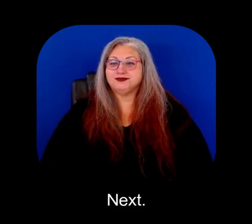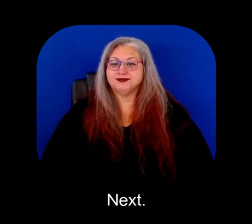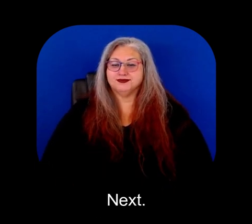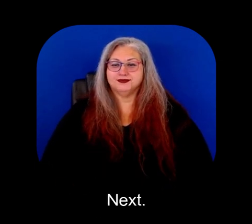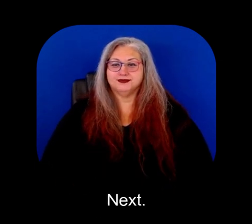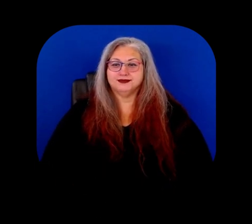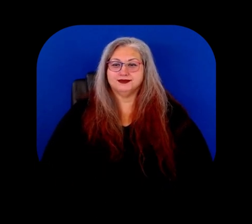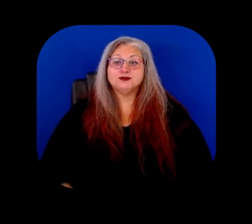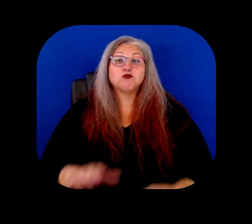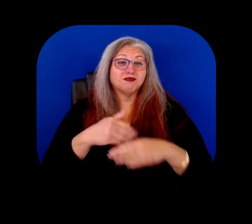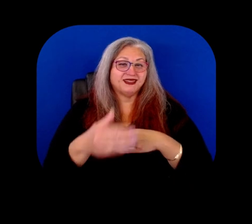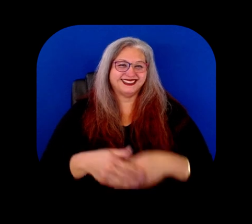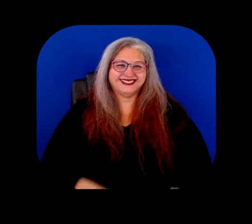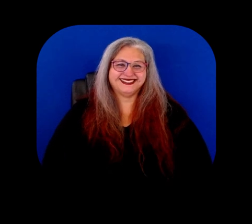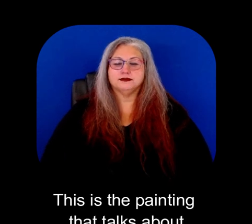Next.